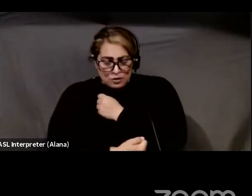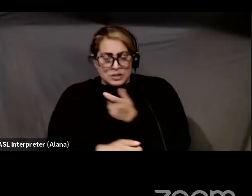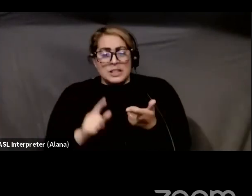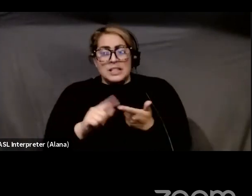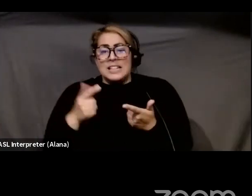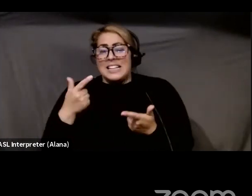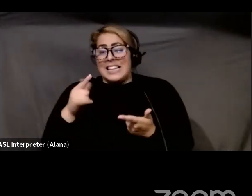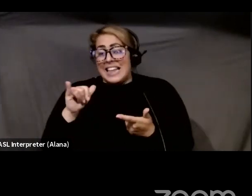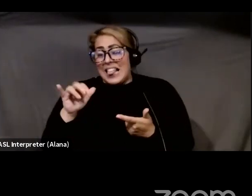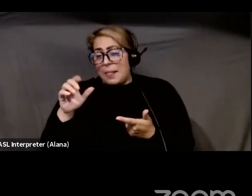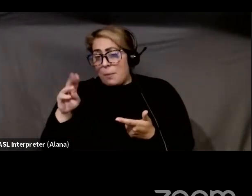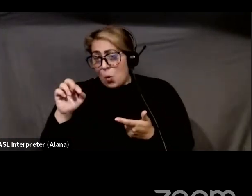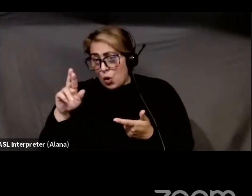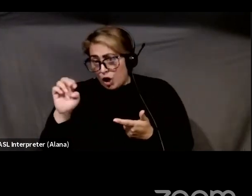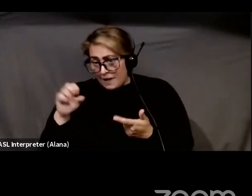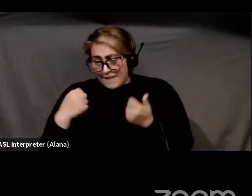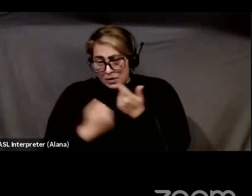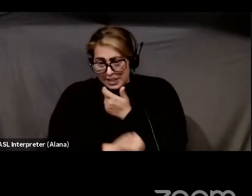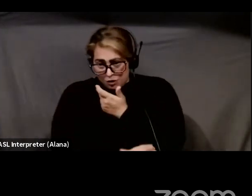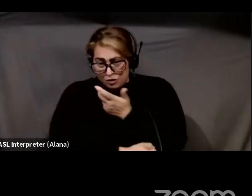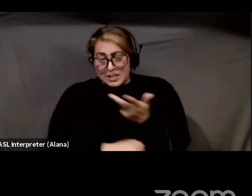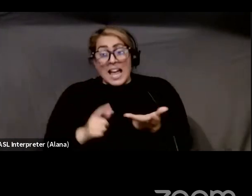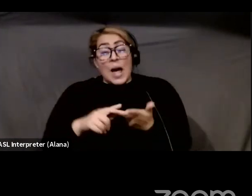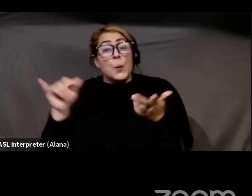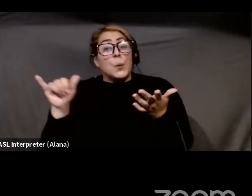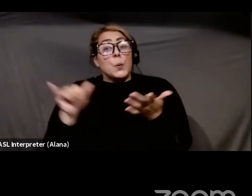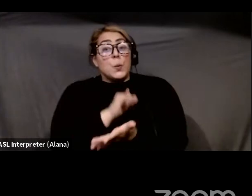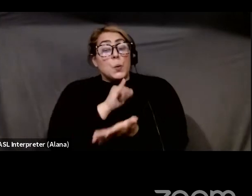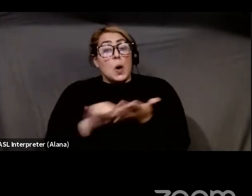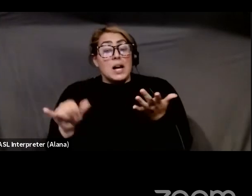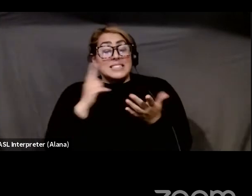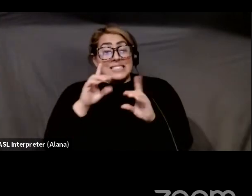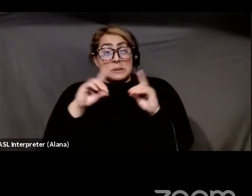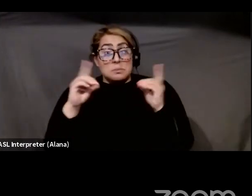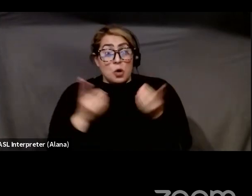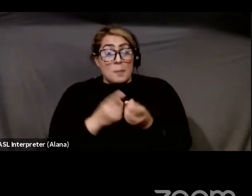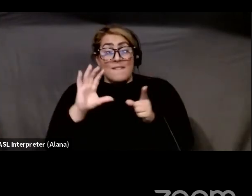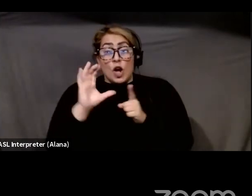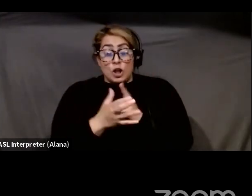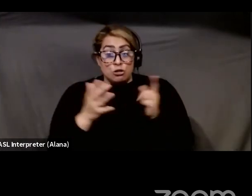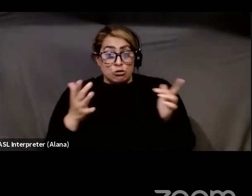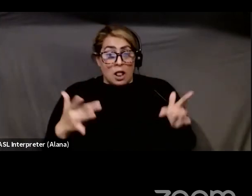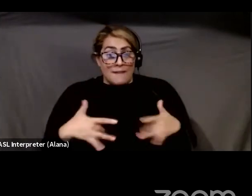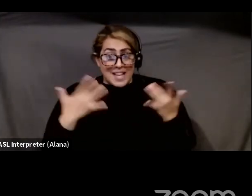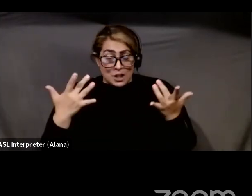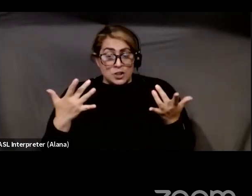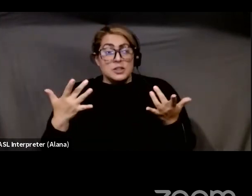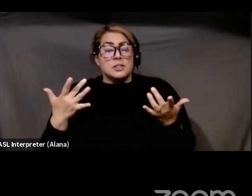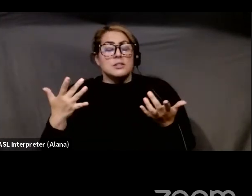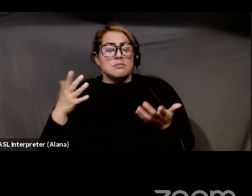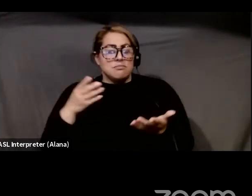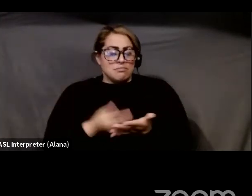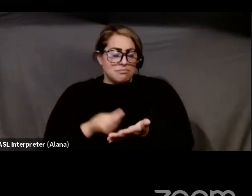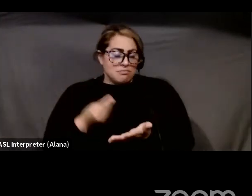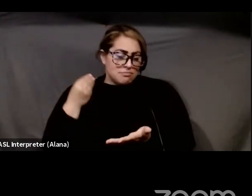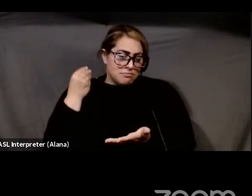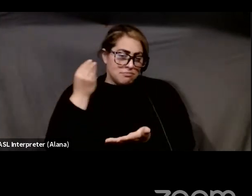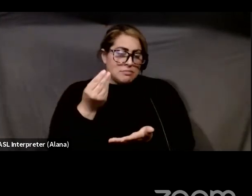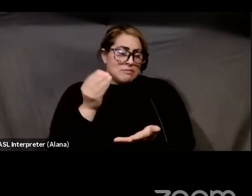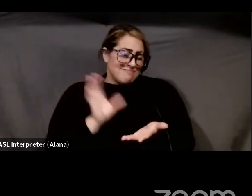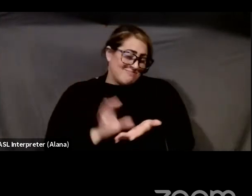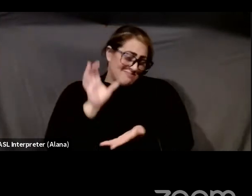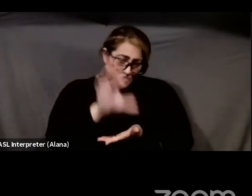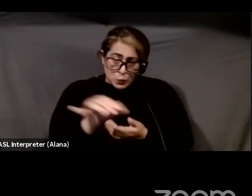public funds from the New York City Department of Cultural Affairs in partnership with the City Council and the New York State Council on the